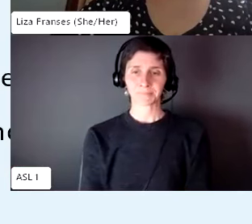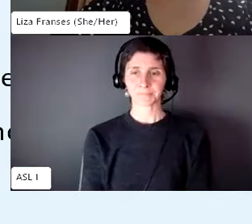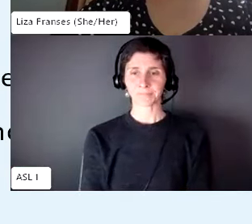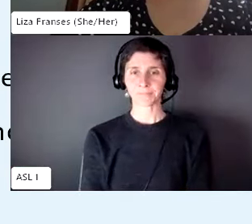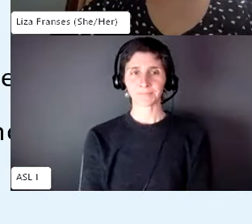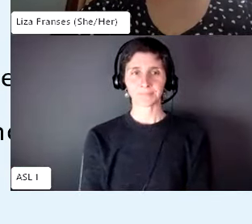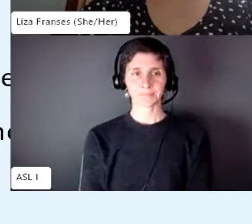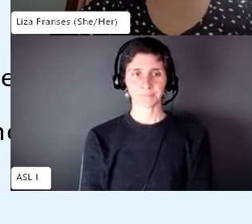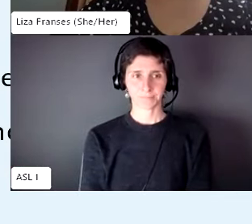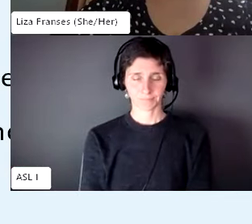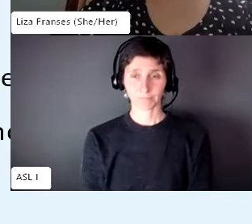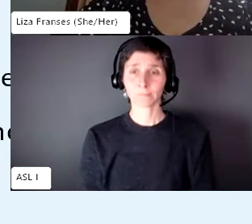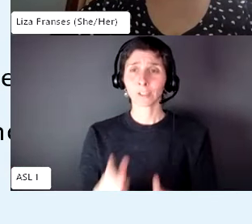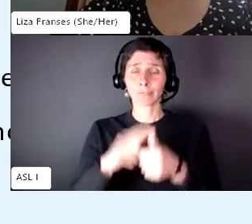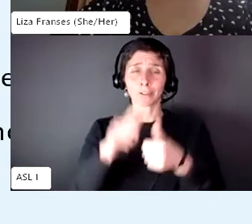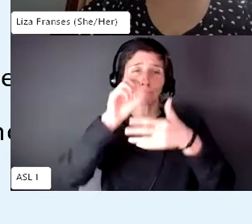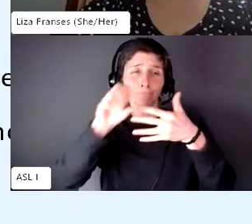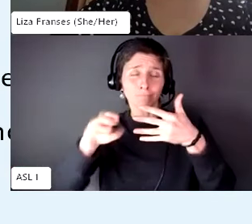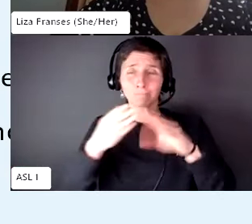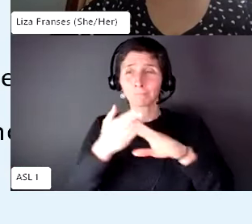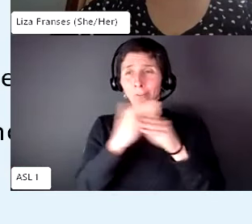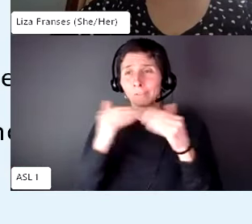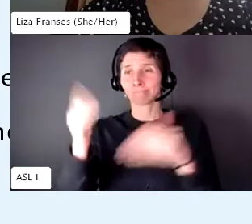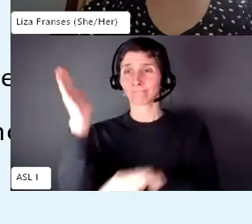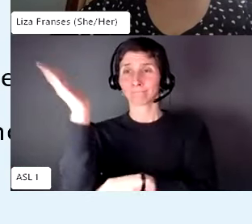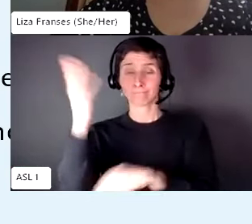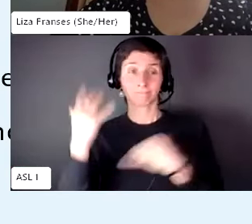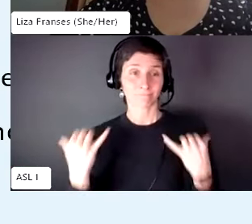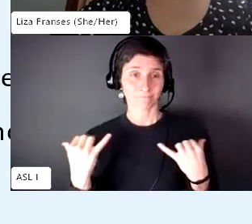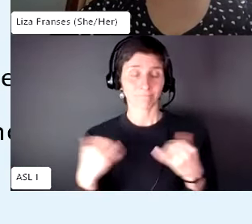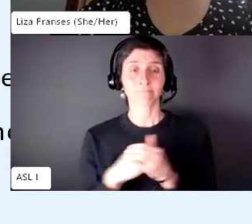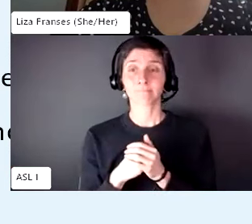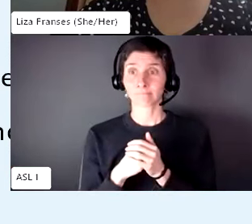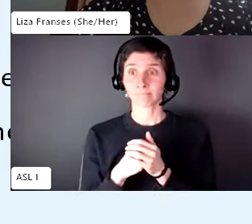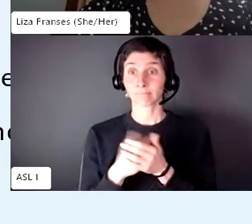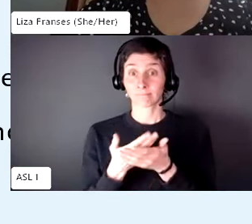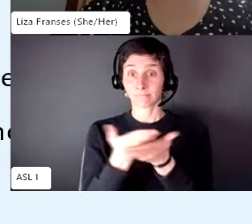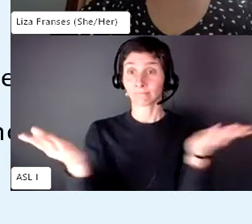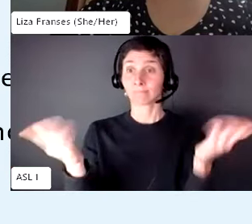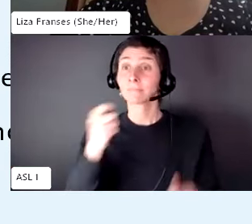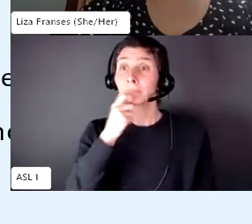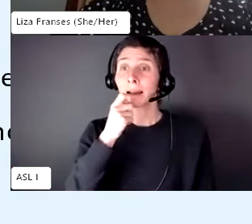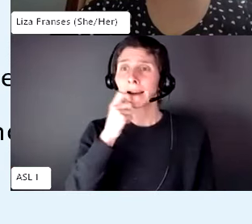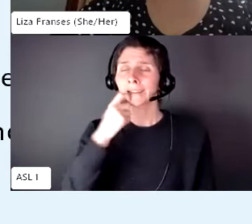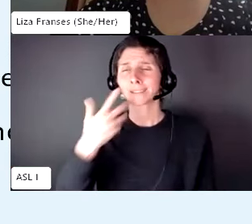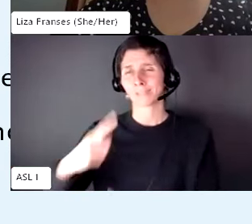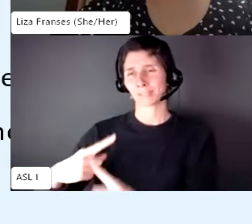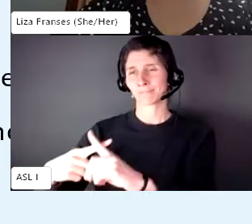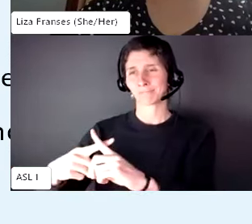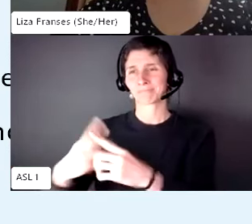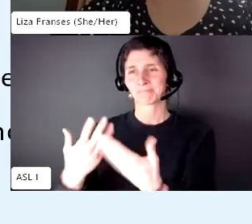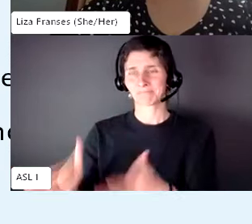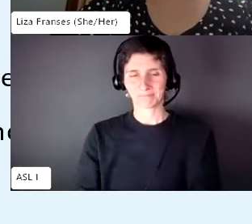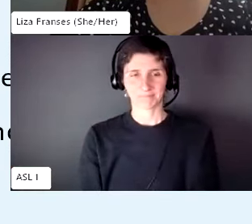A few housekeeping items before we get going today. Everyone's microphones are muted. We do have, as I say,